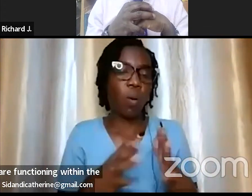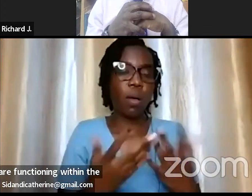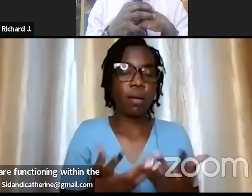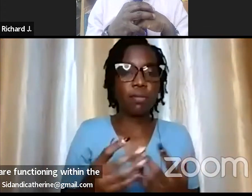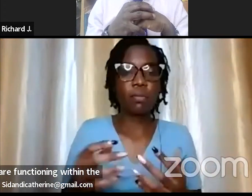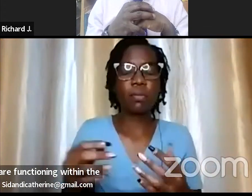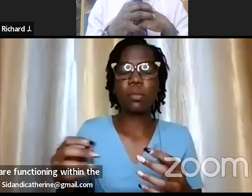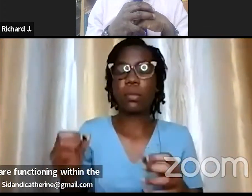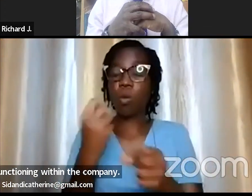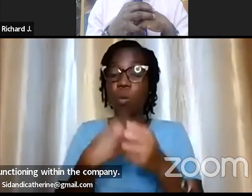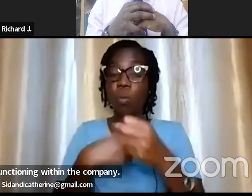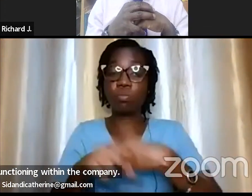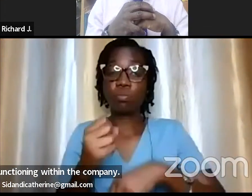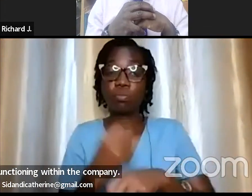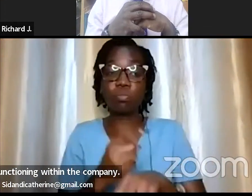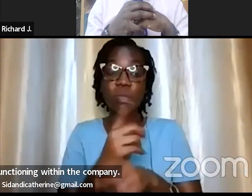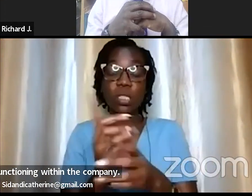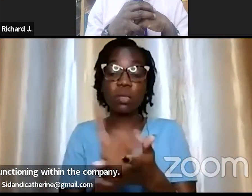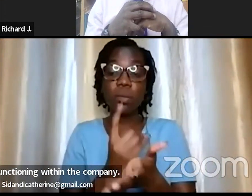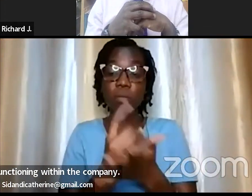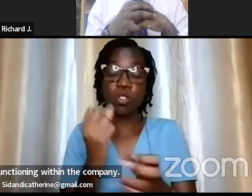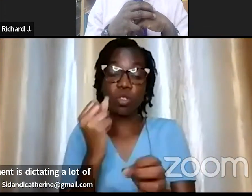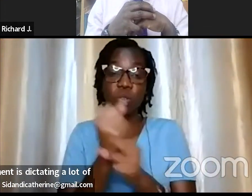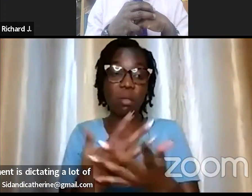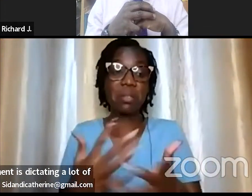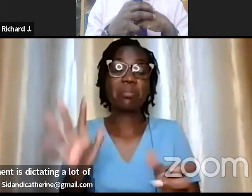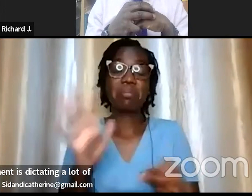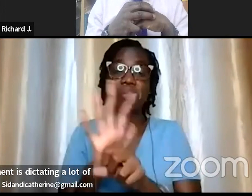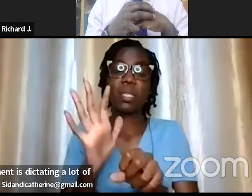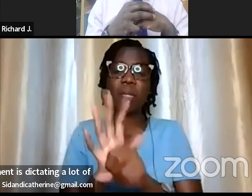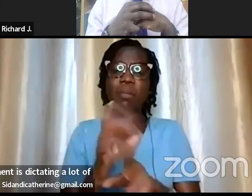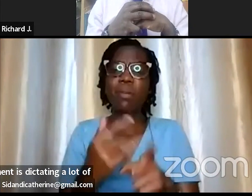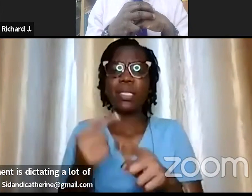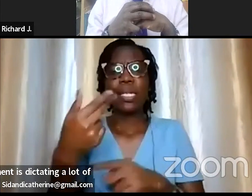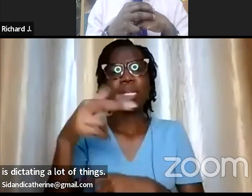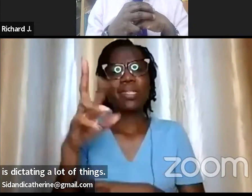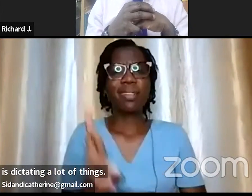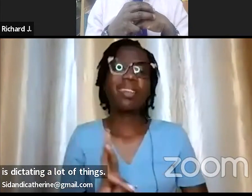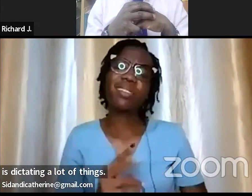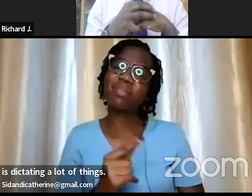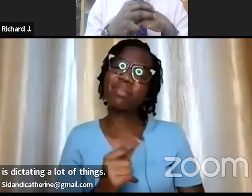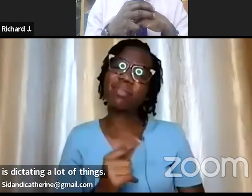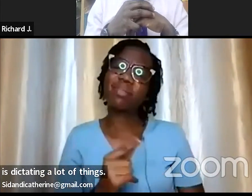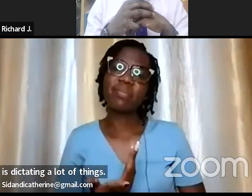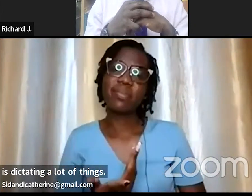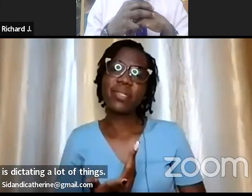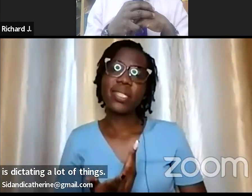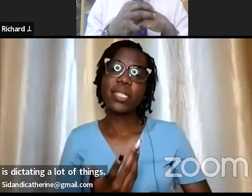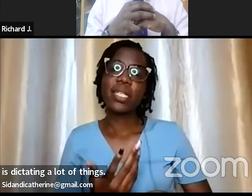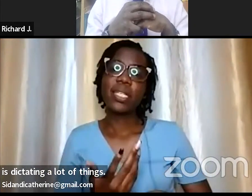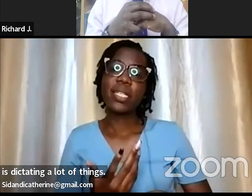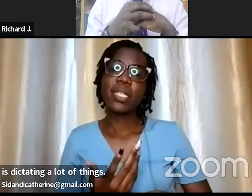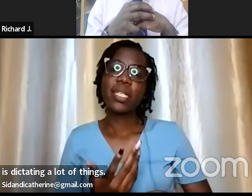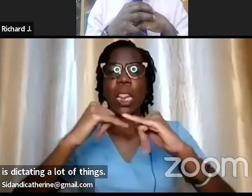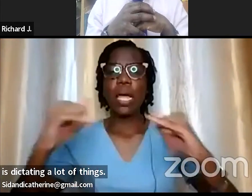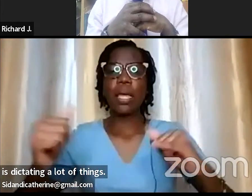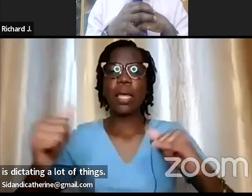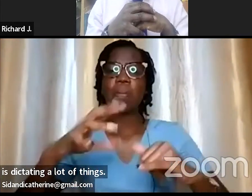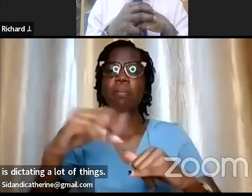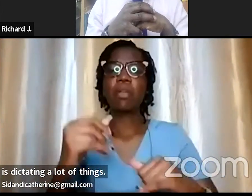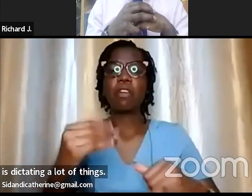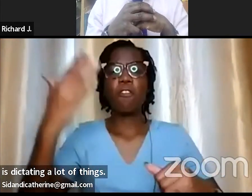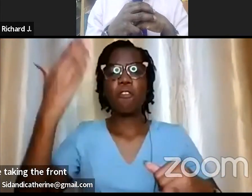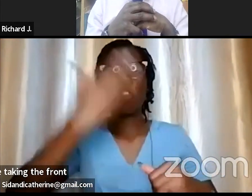department is dictating a lot of things, while HR is on the sideline, when it should be taking the front seat as far